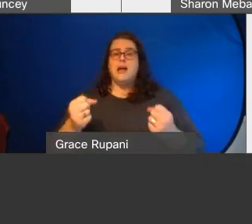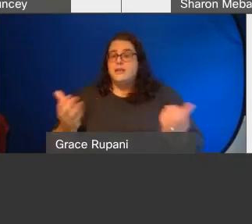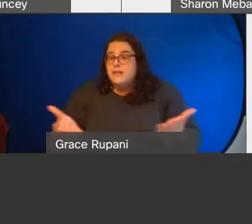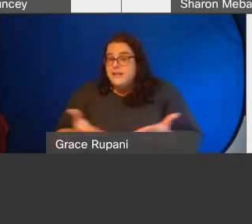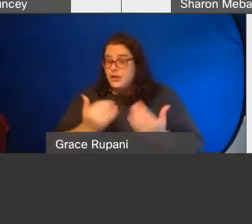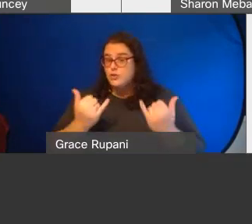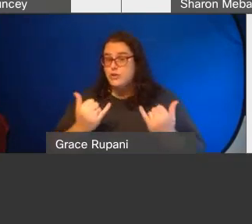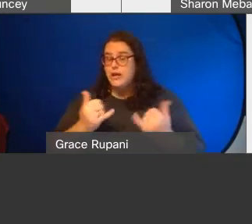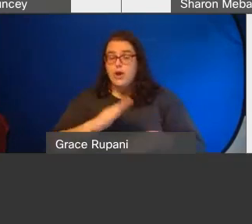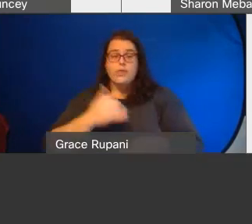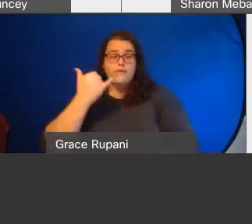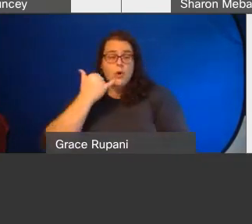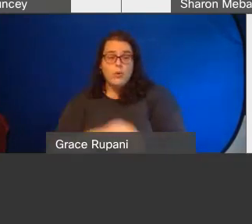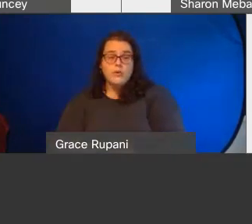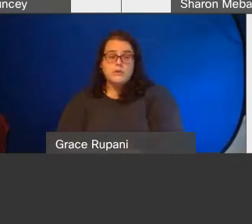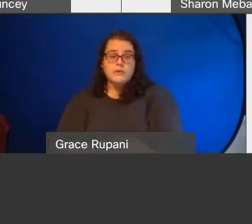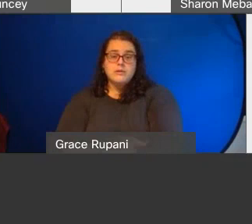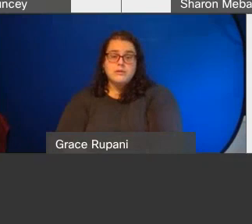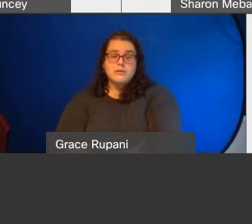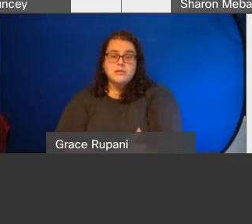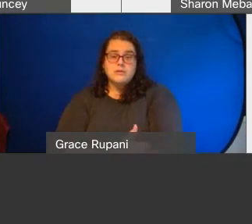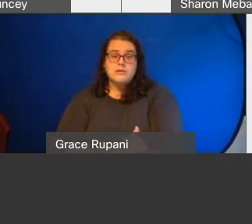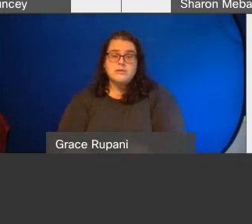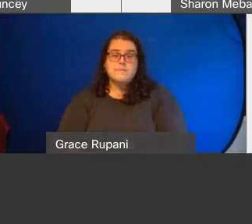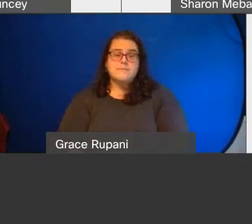It's my understanding that they were,